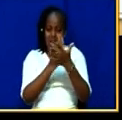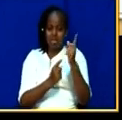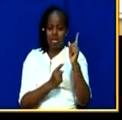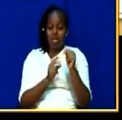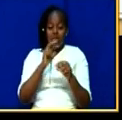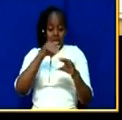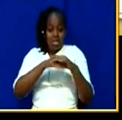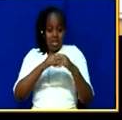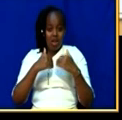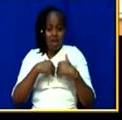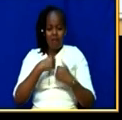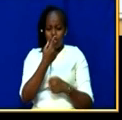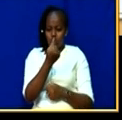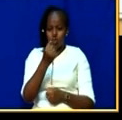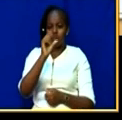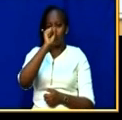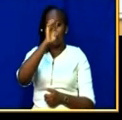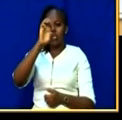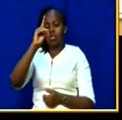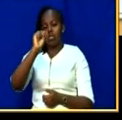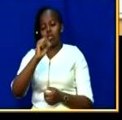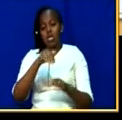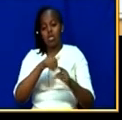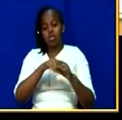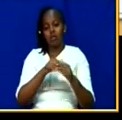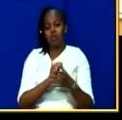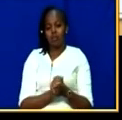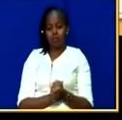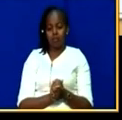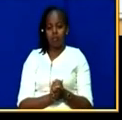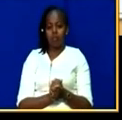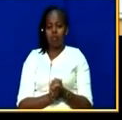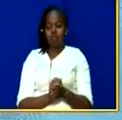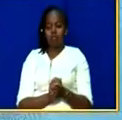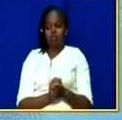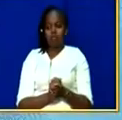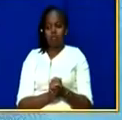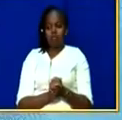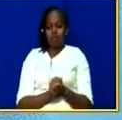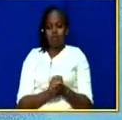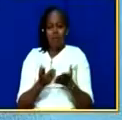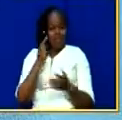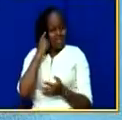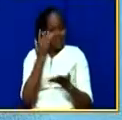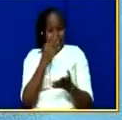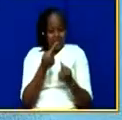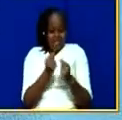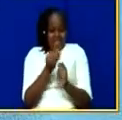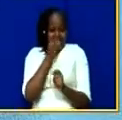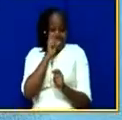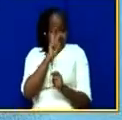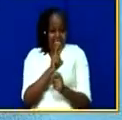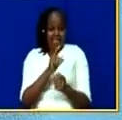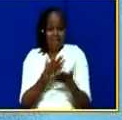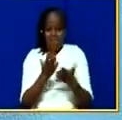you will see some small tiny I have- seeds inside. I'm just thinking. Whether we- you can eat it and Can